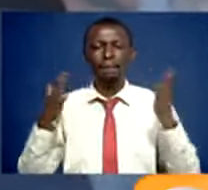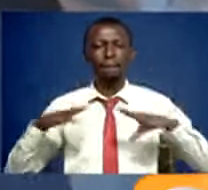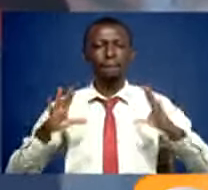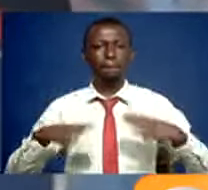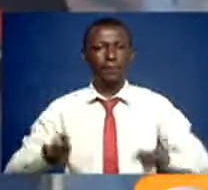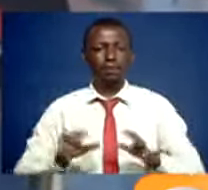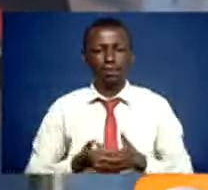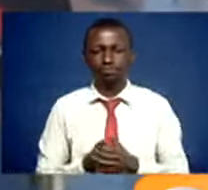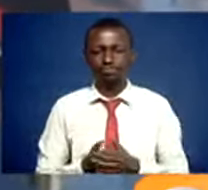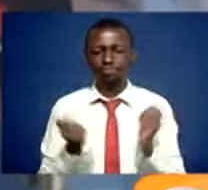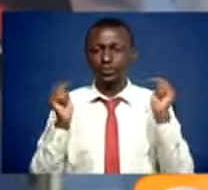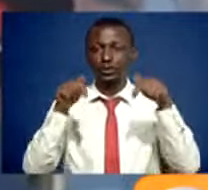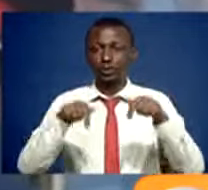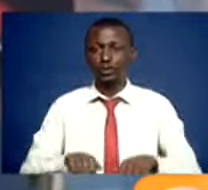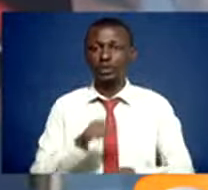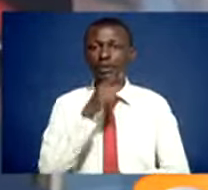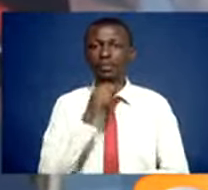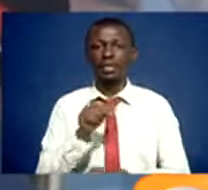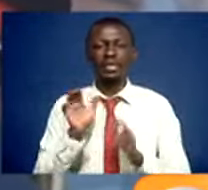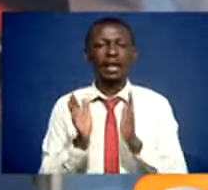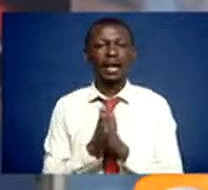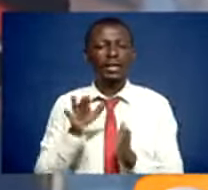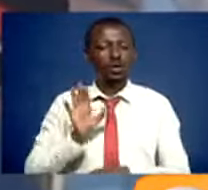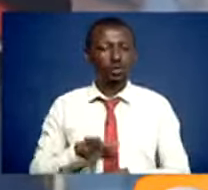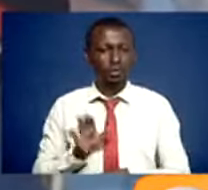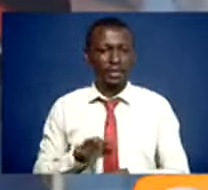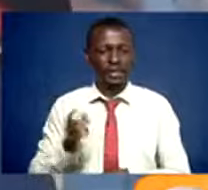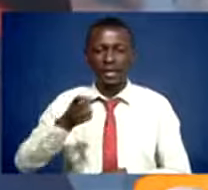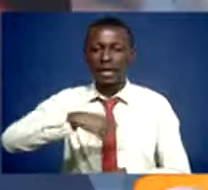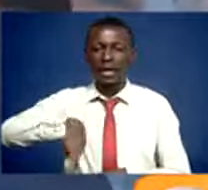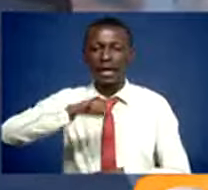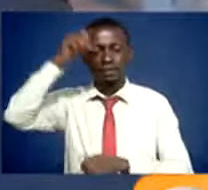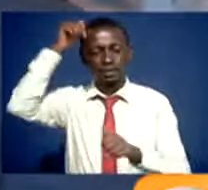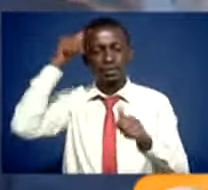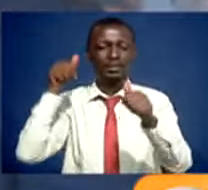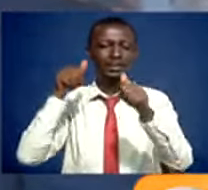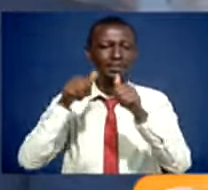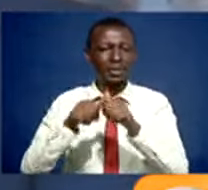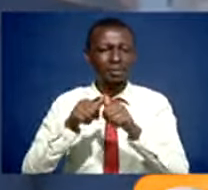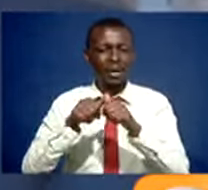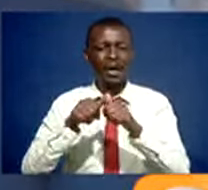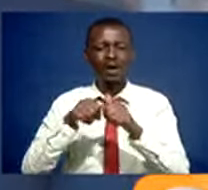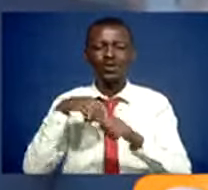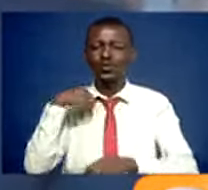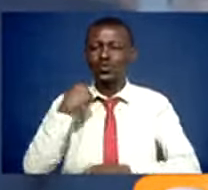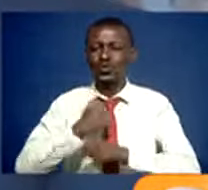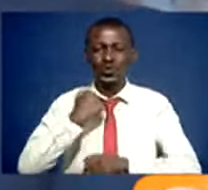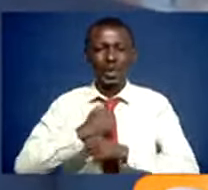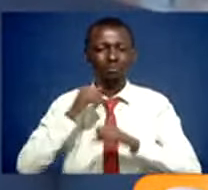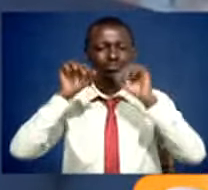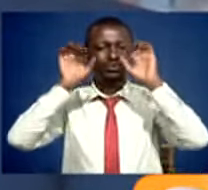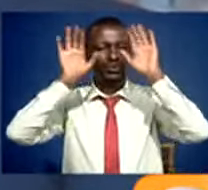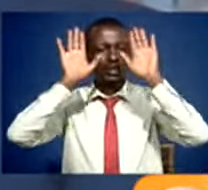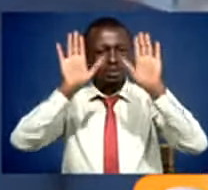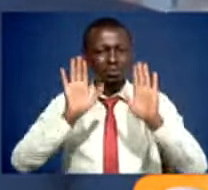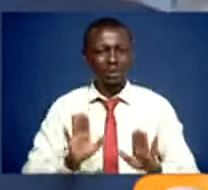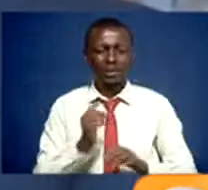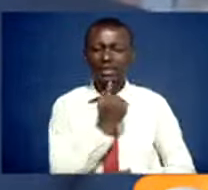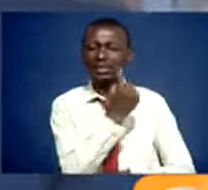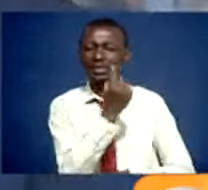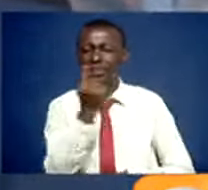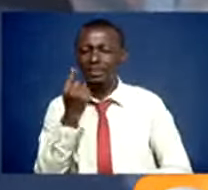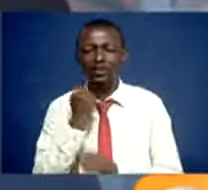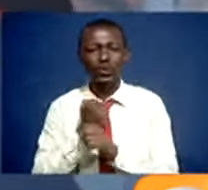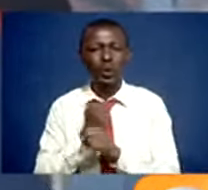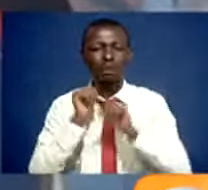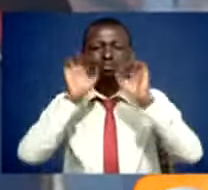Today, ladies and gentlemen, is the day to remember that work is important. Every hustle matters,